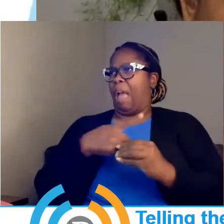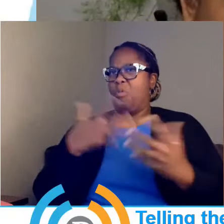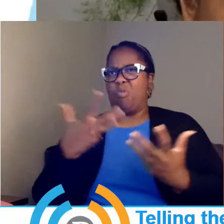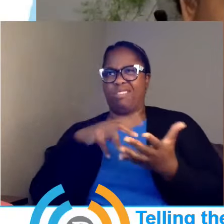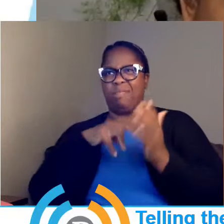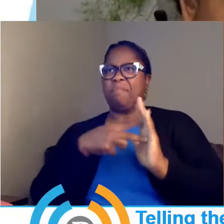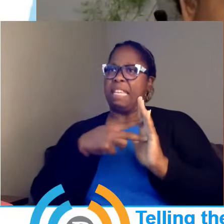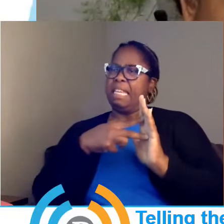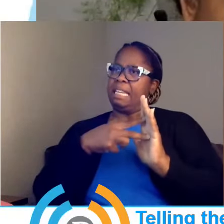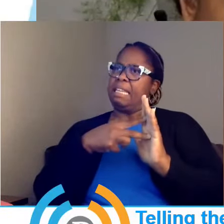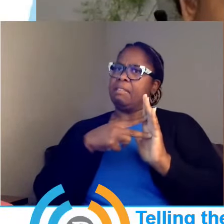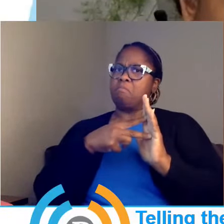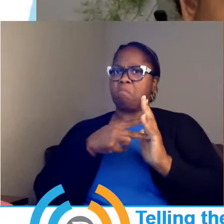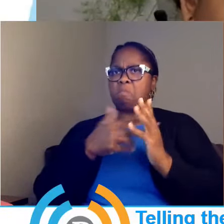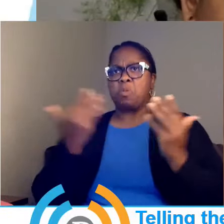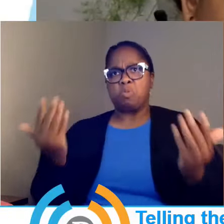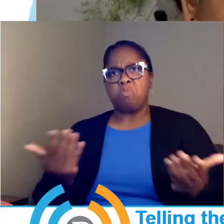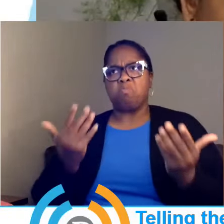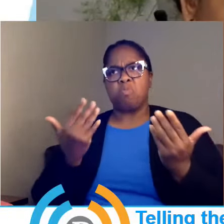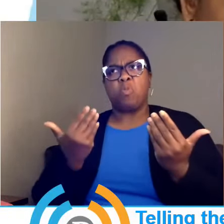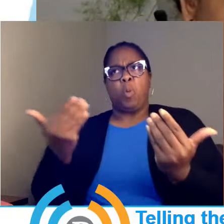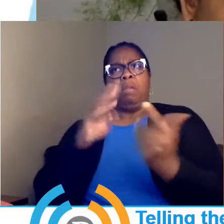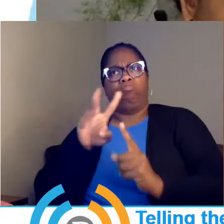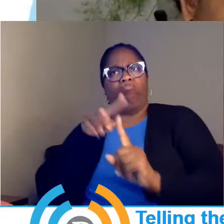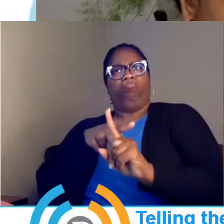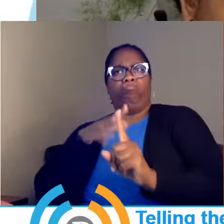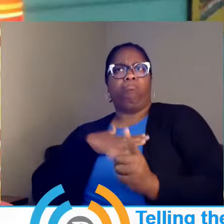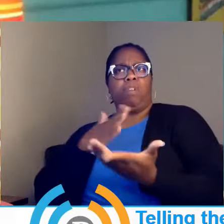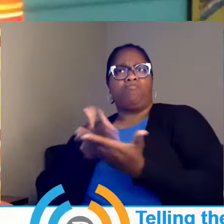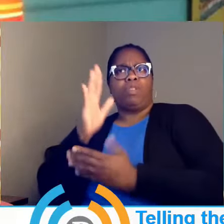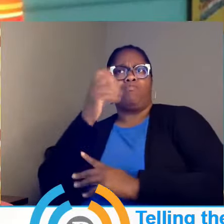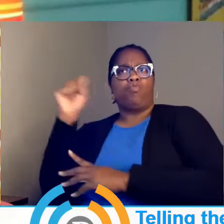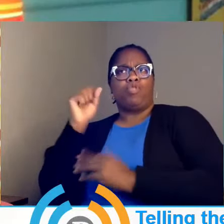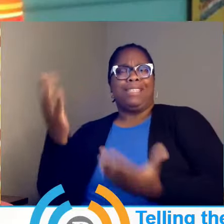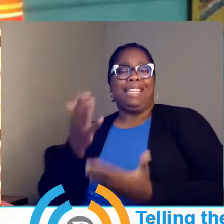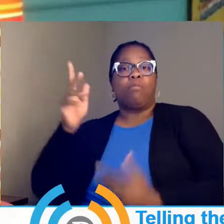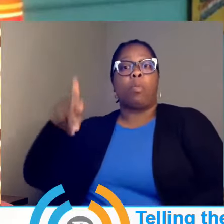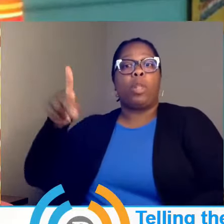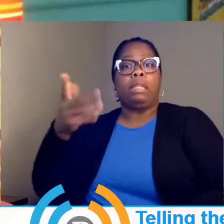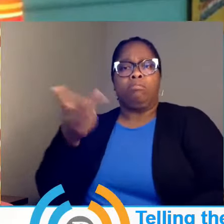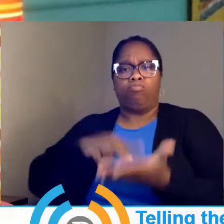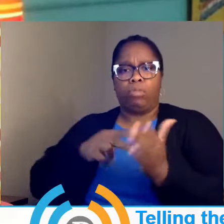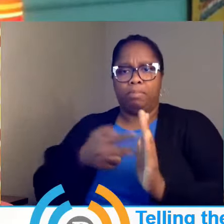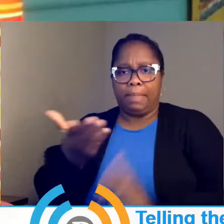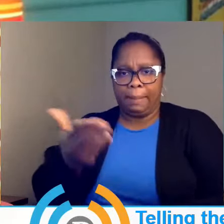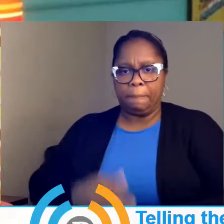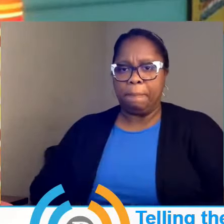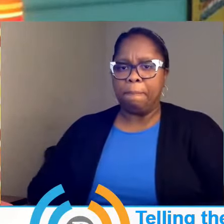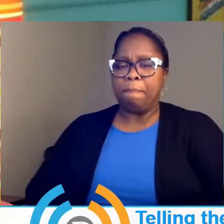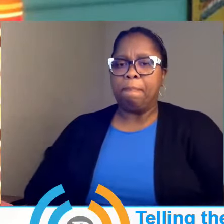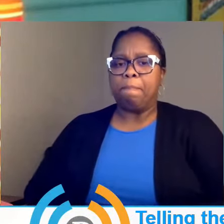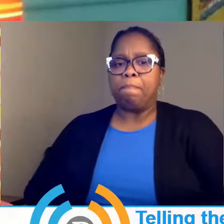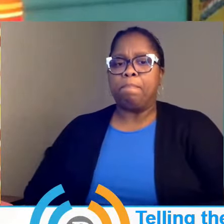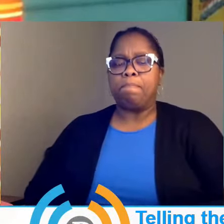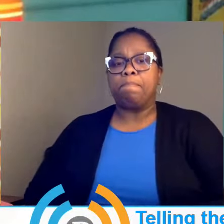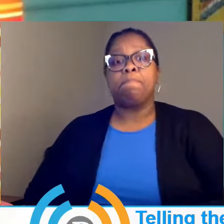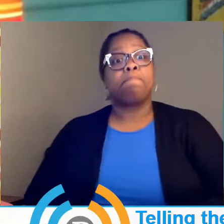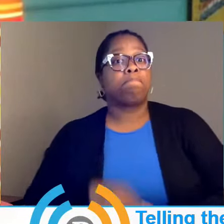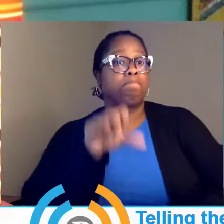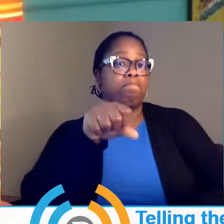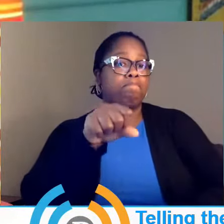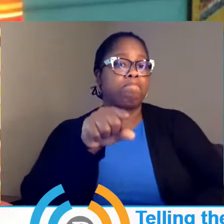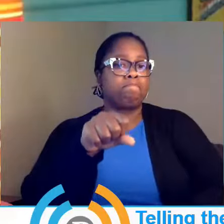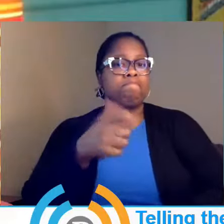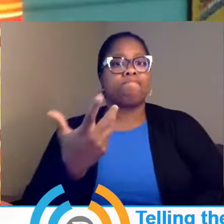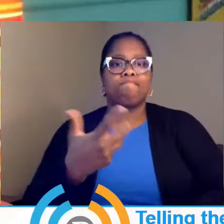to protest in Portland? Yeah. So tactics used